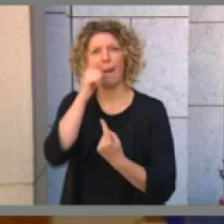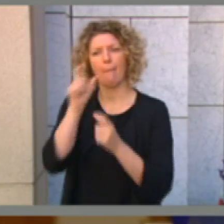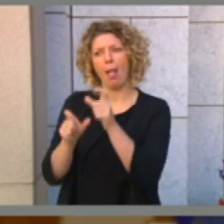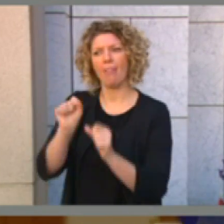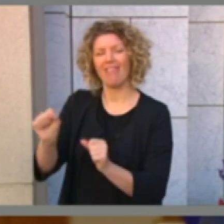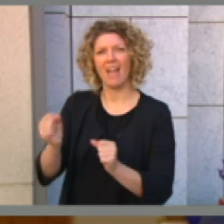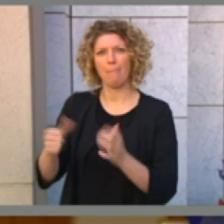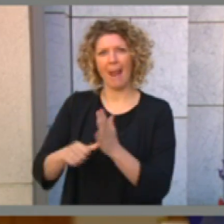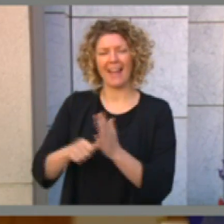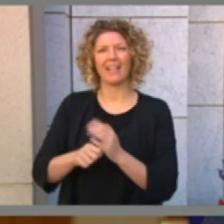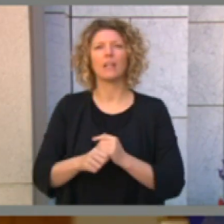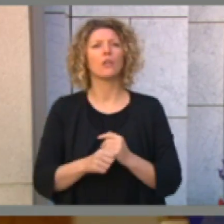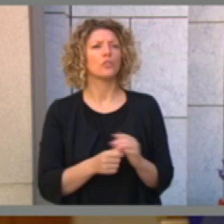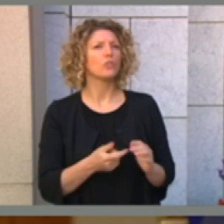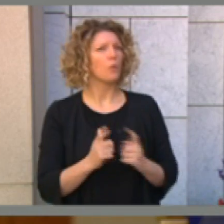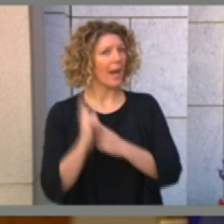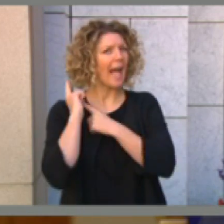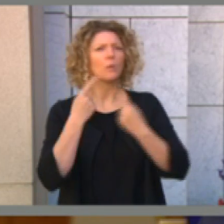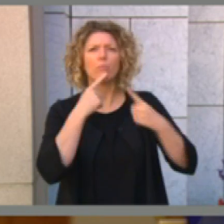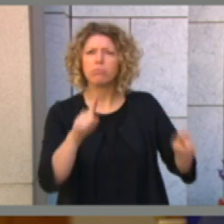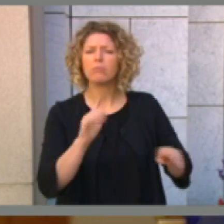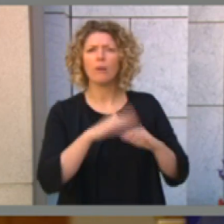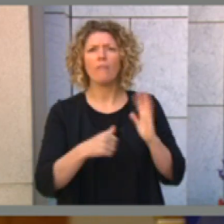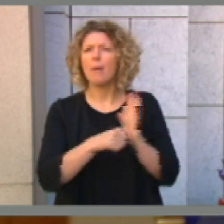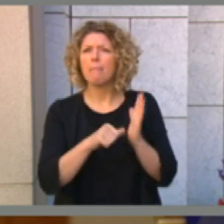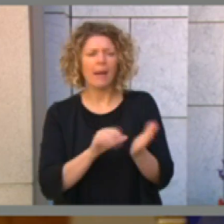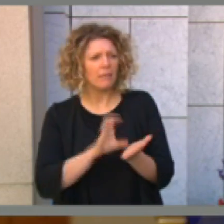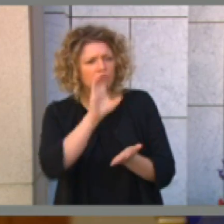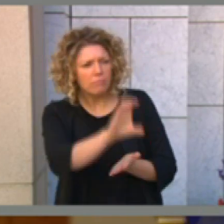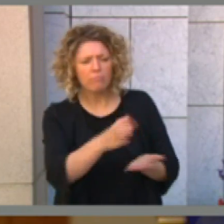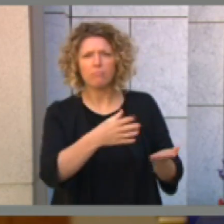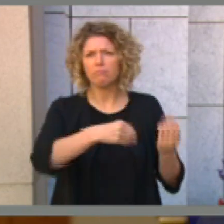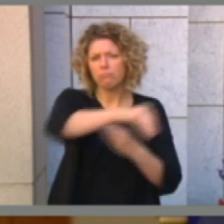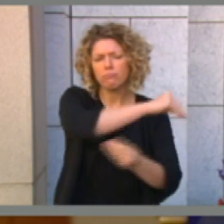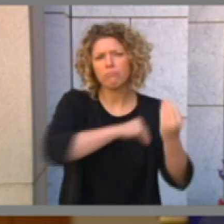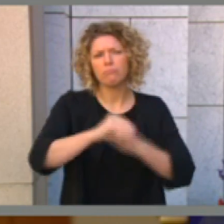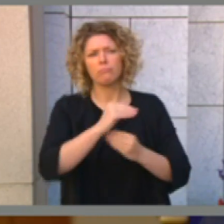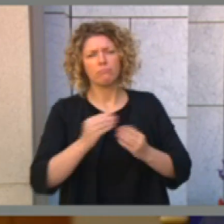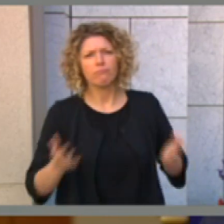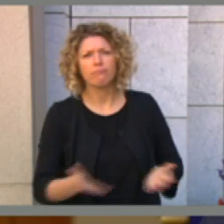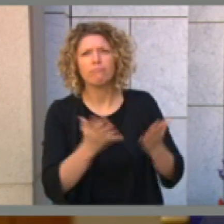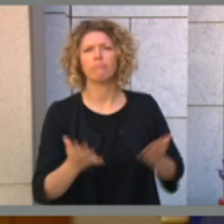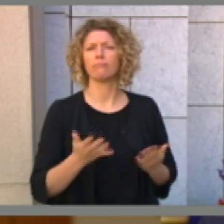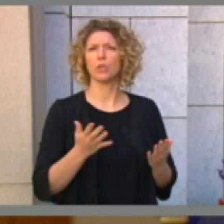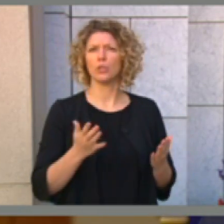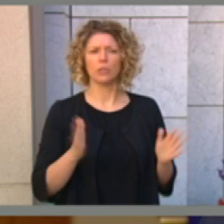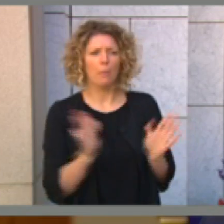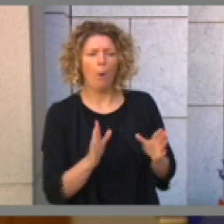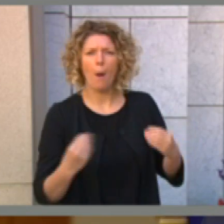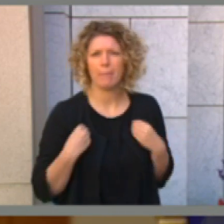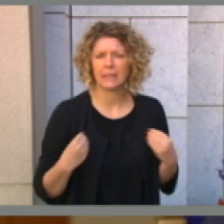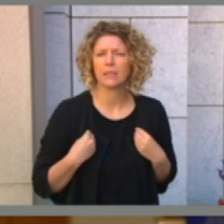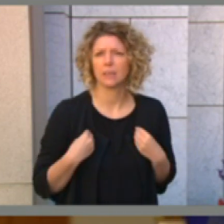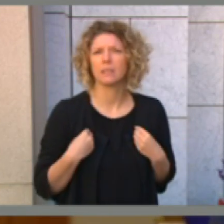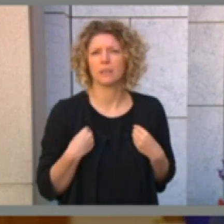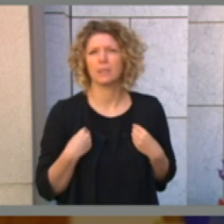type activity, encouraging investment, encouraging demand into the economy, providing support to small business. The measures that